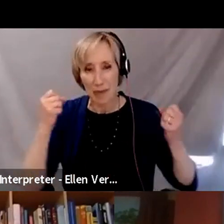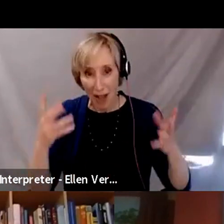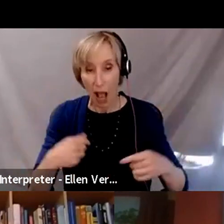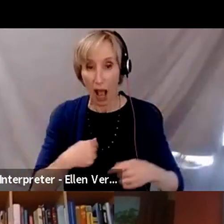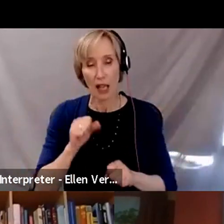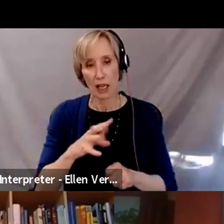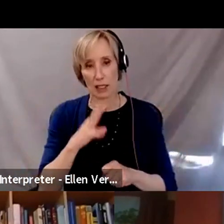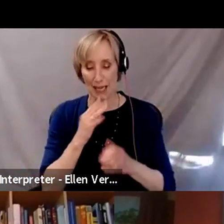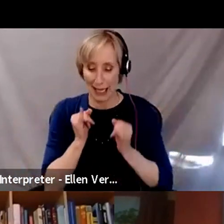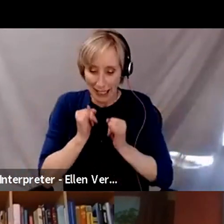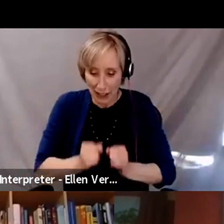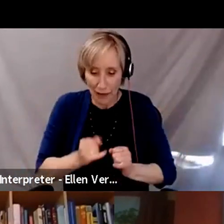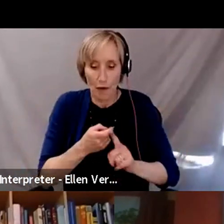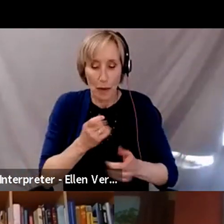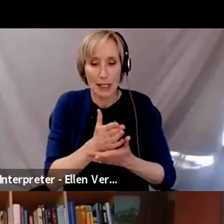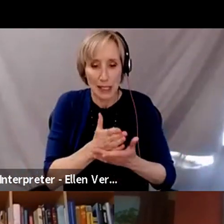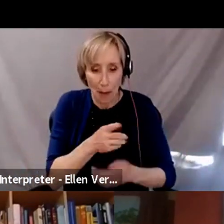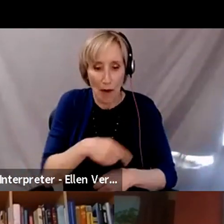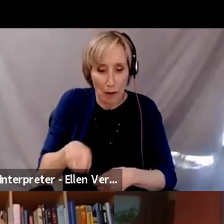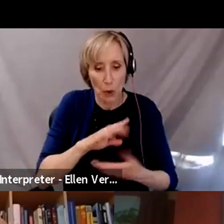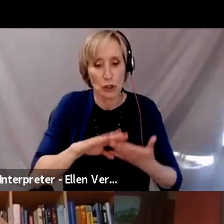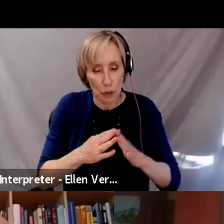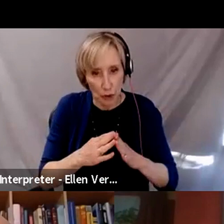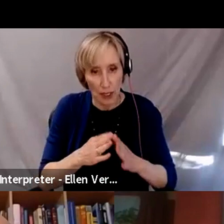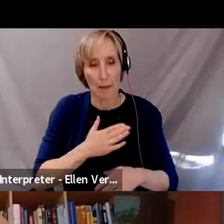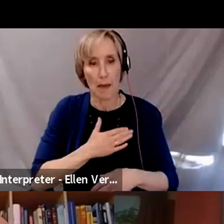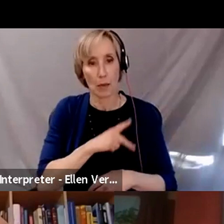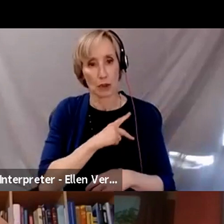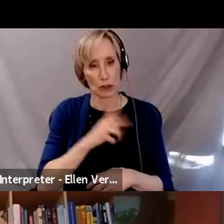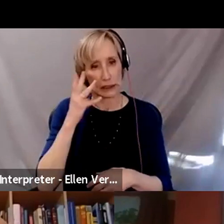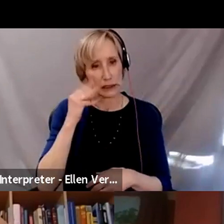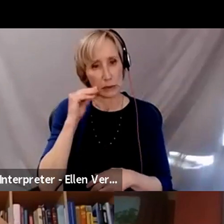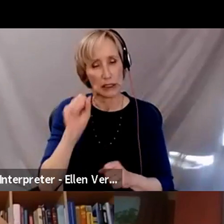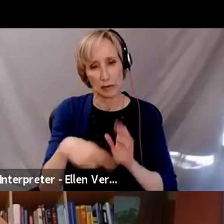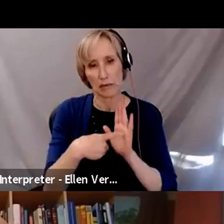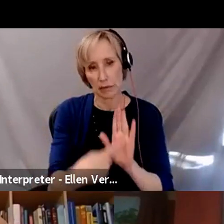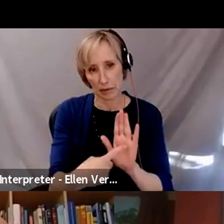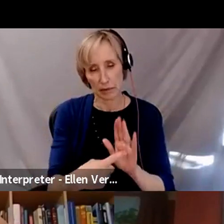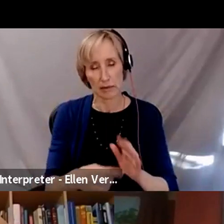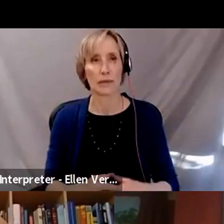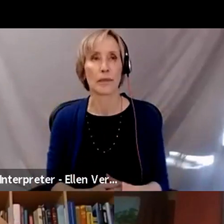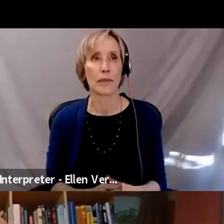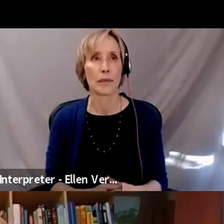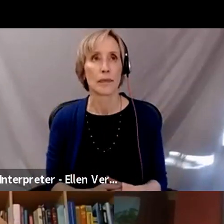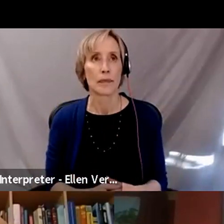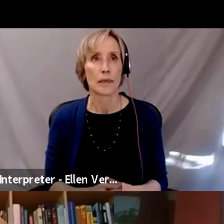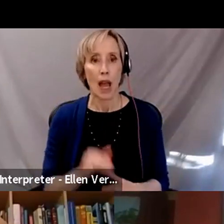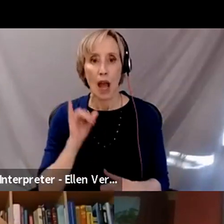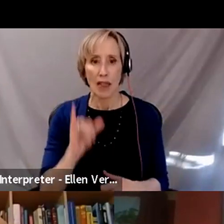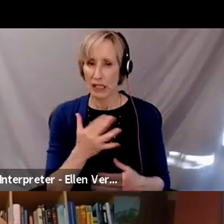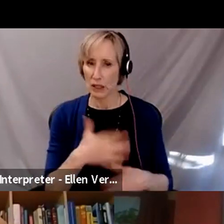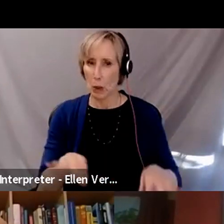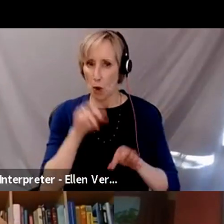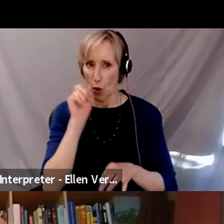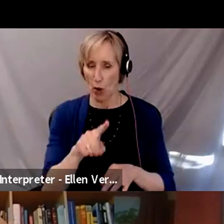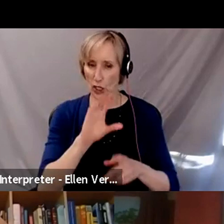those communities and how I experience. But one thing it really stands out to me about this question is that I ask